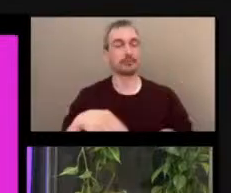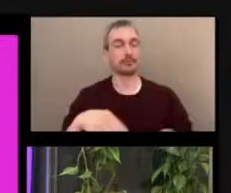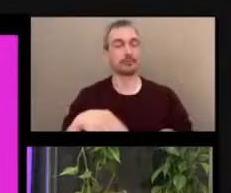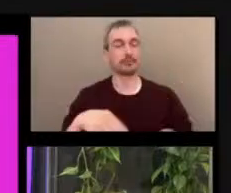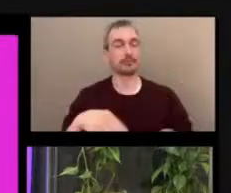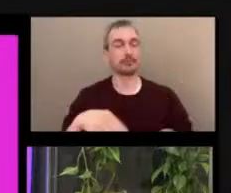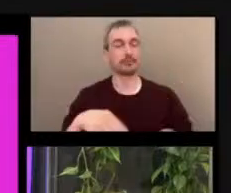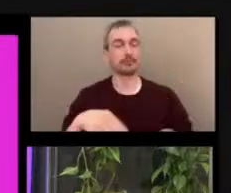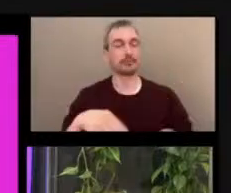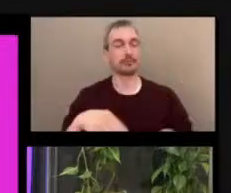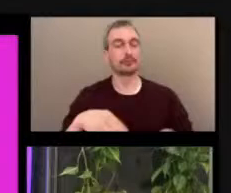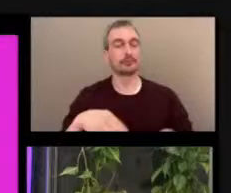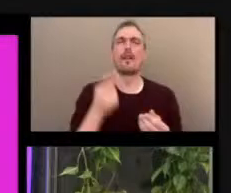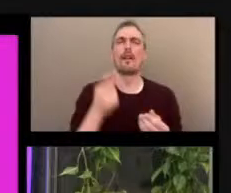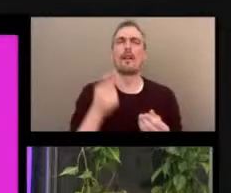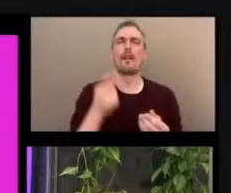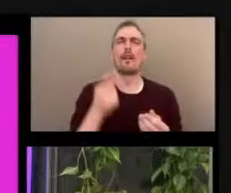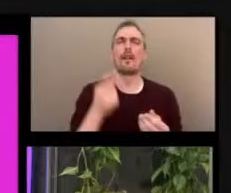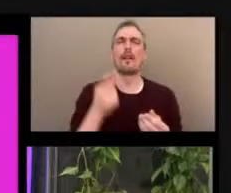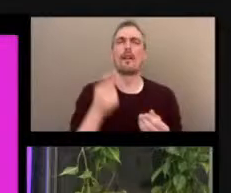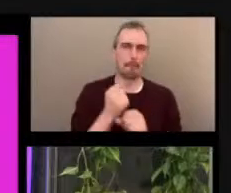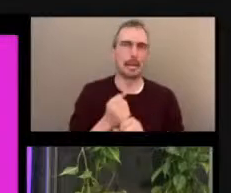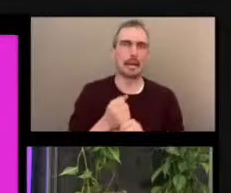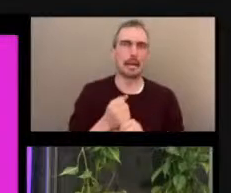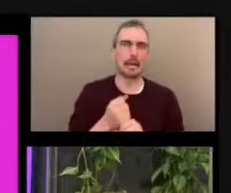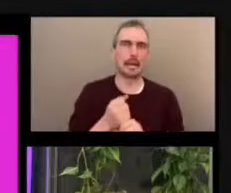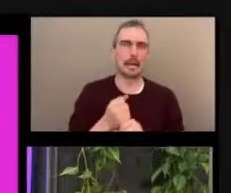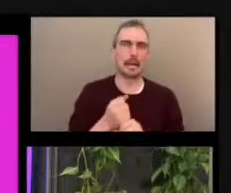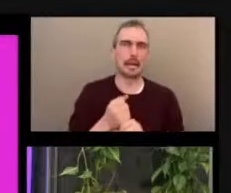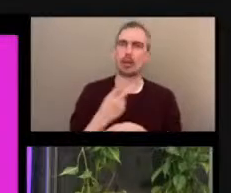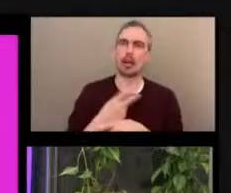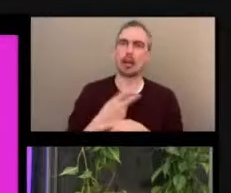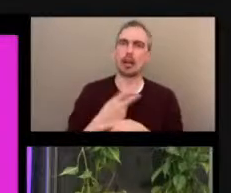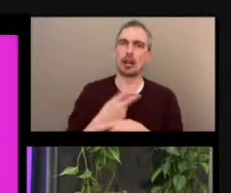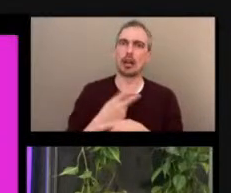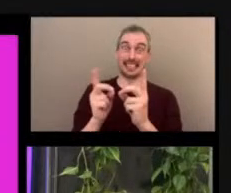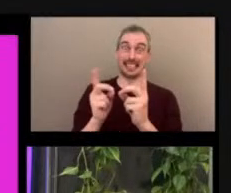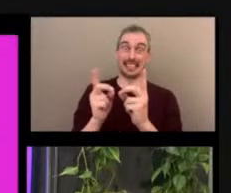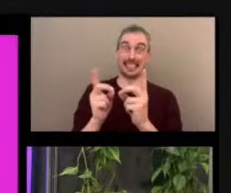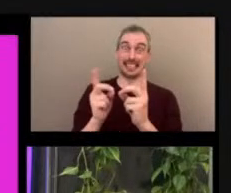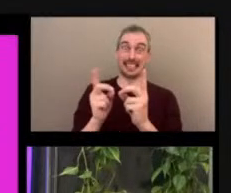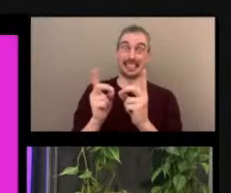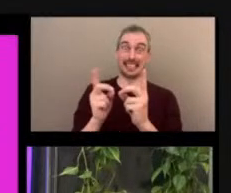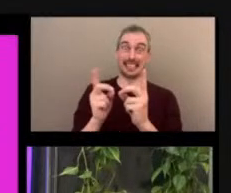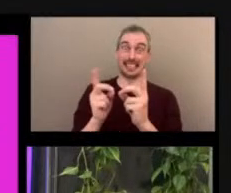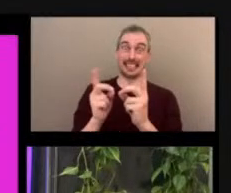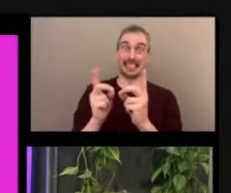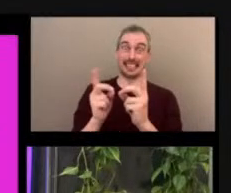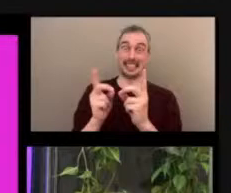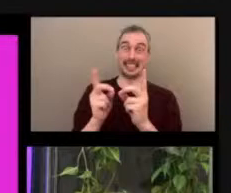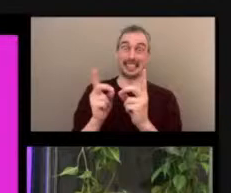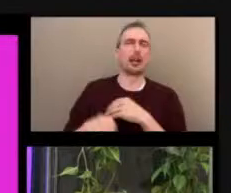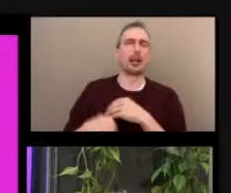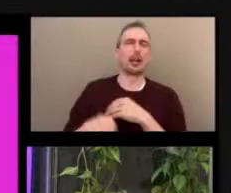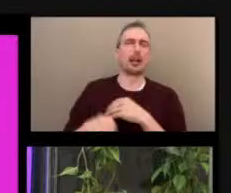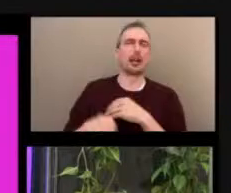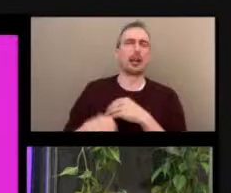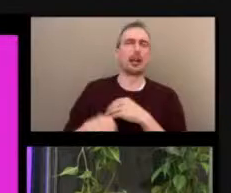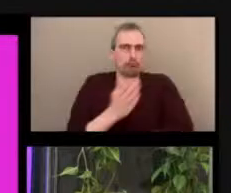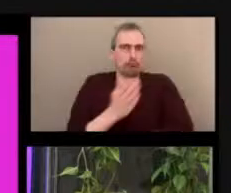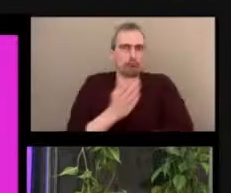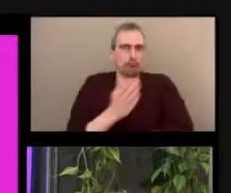can contribute significantly to improving our accessibility maturity. So earlier, Persing's book,